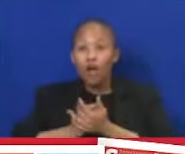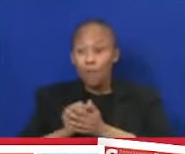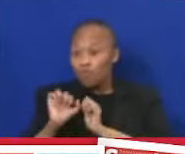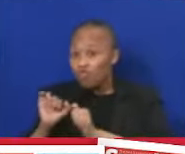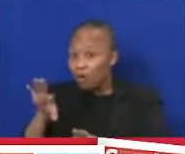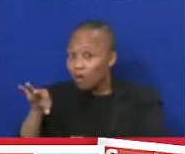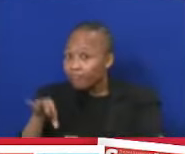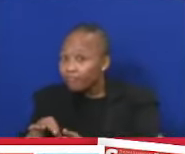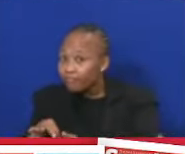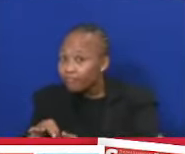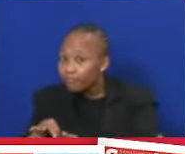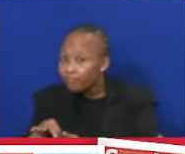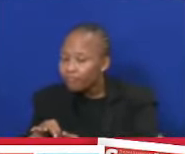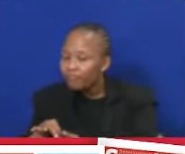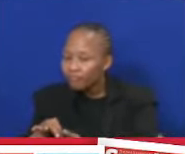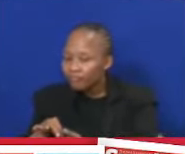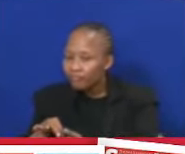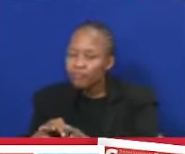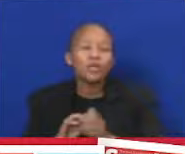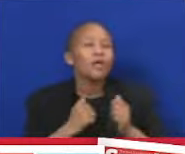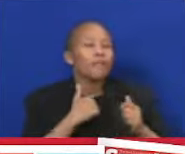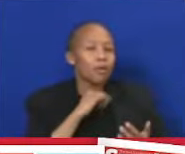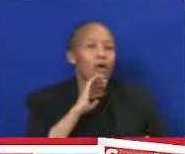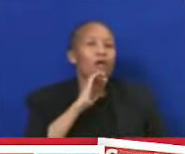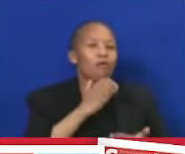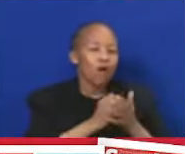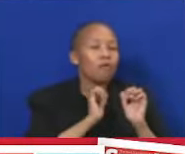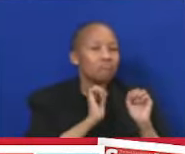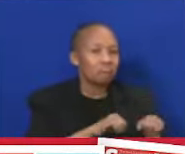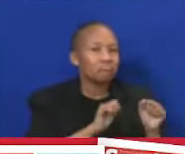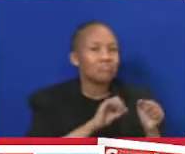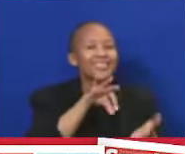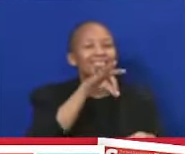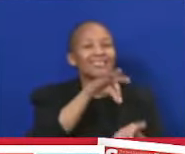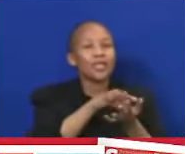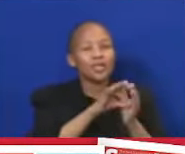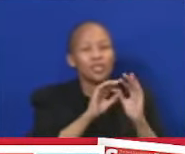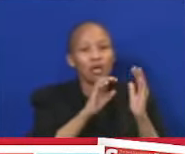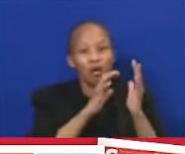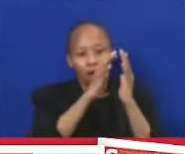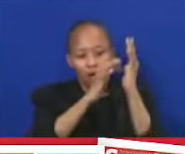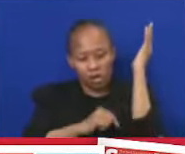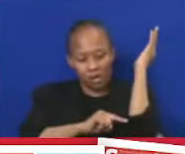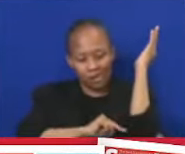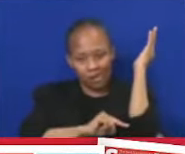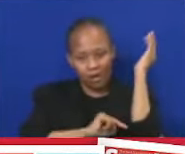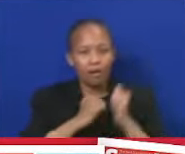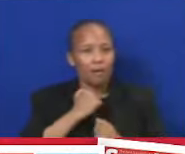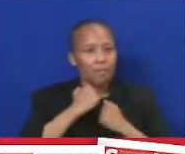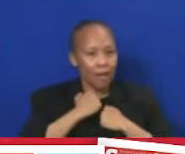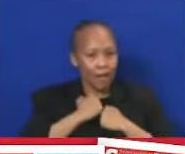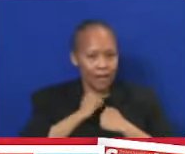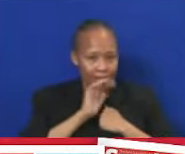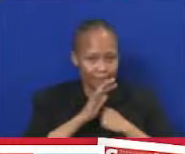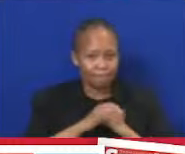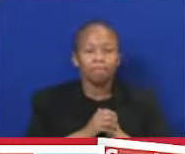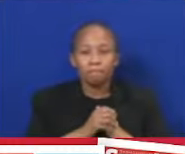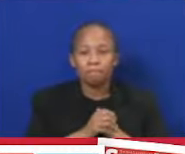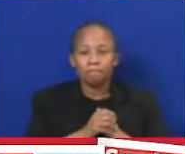I confirm that the signature on the bottom of the page is my signature. And please further confirm that this